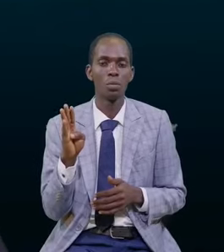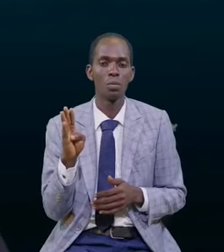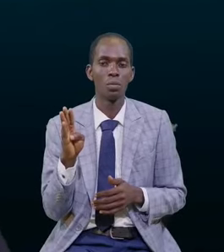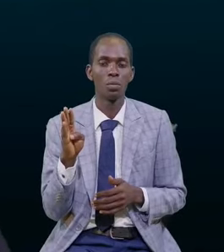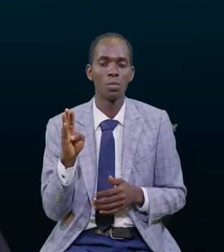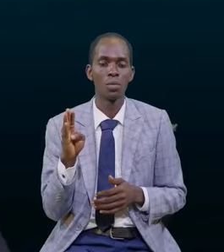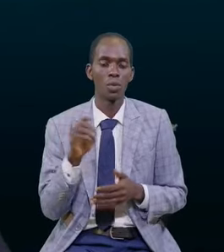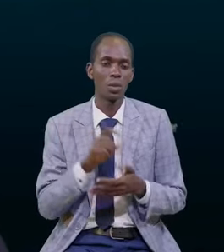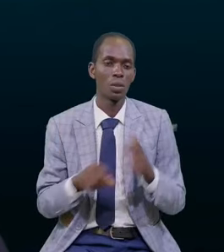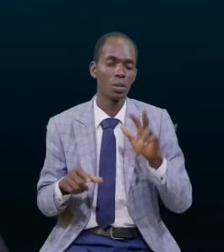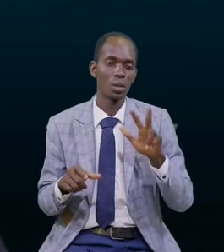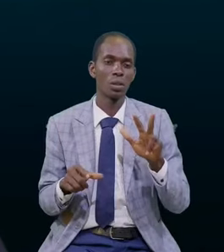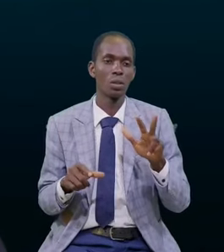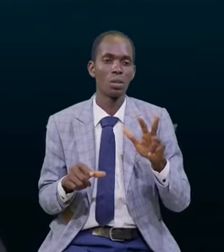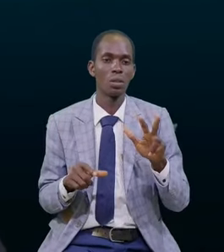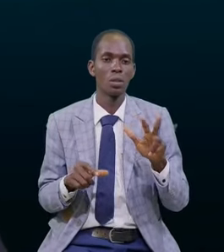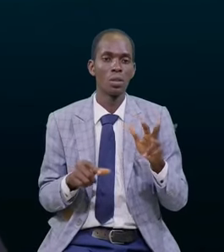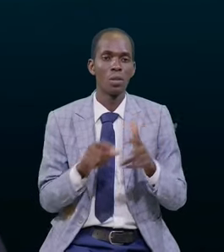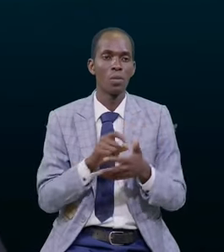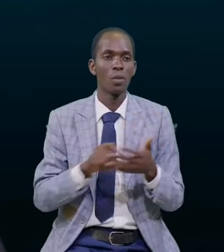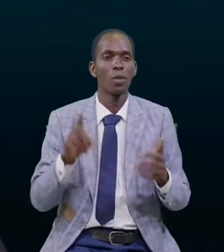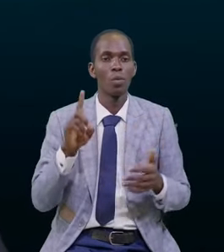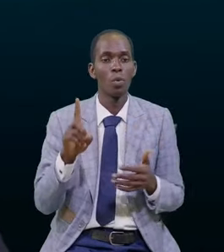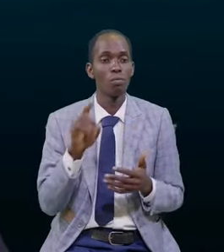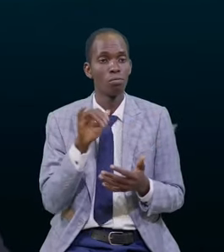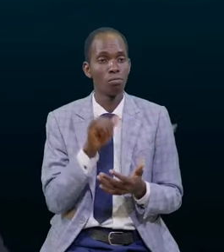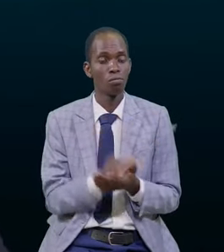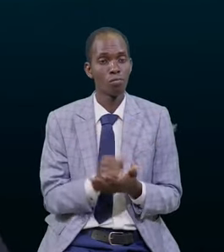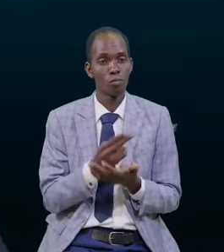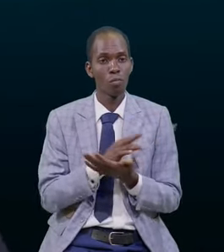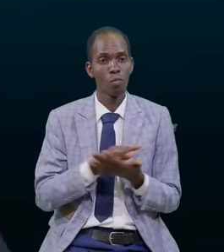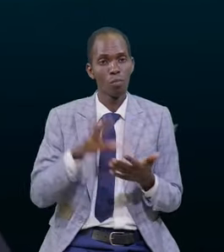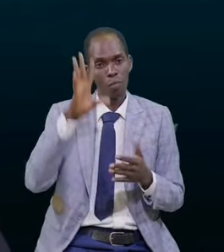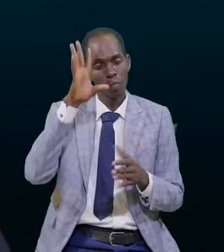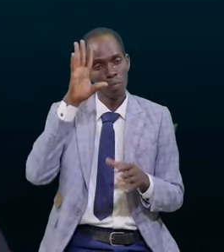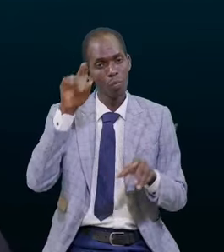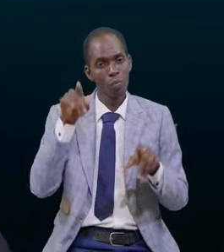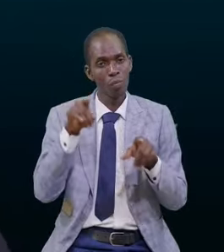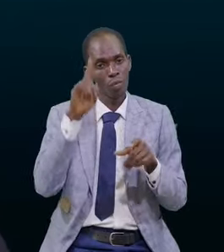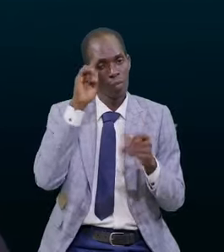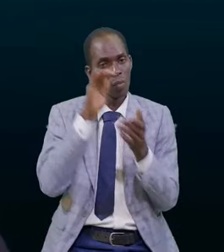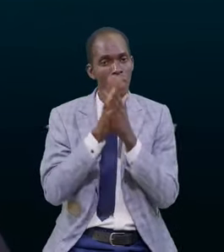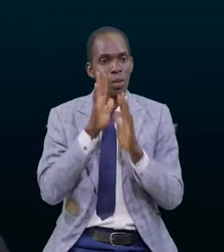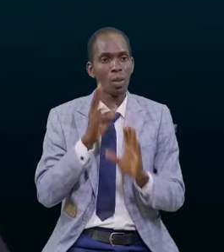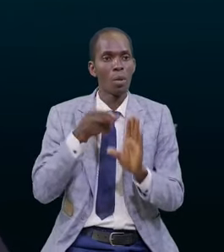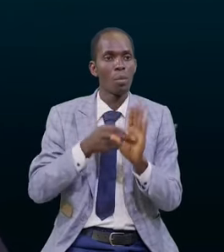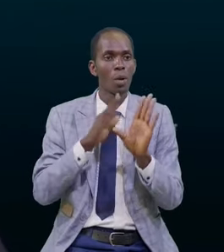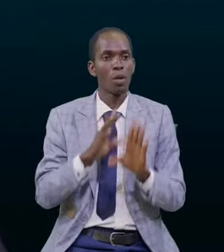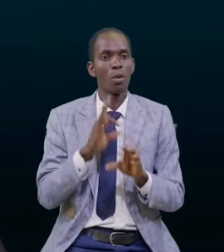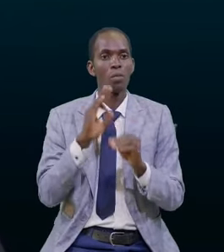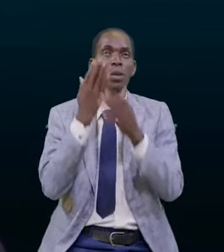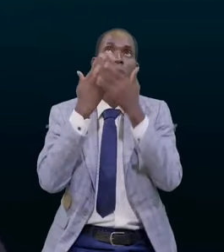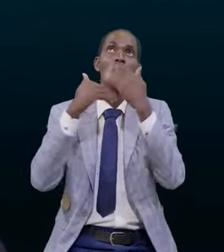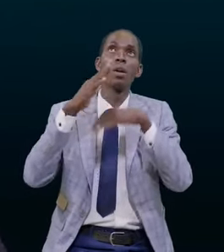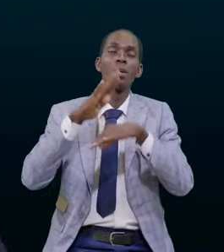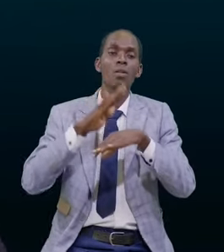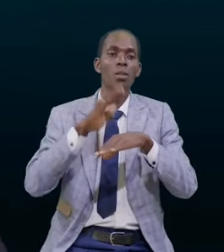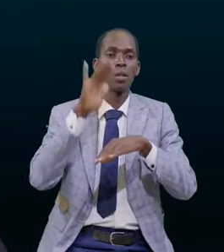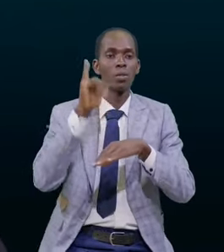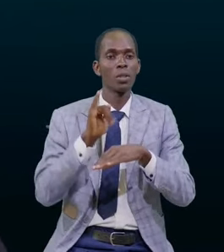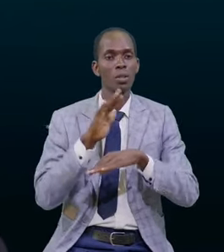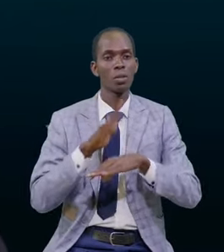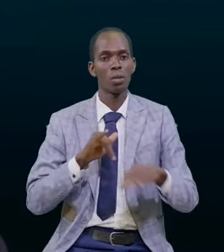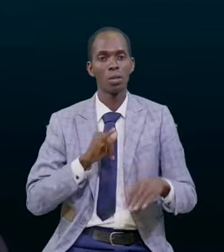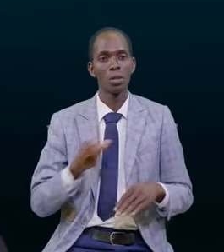Brethren partakers of the Heavenly calling consider the Apostle and high priest of our profession